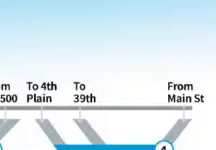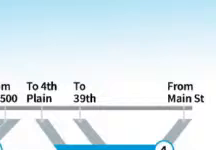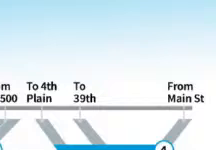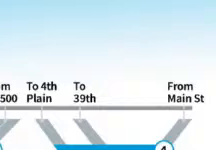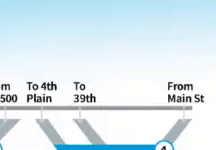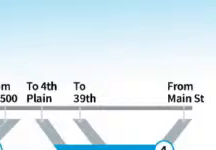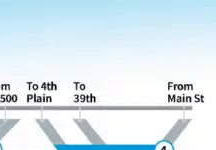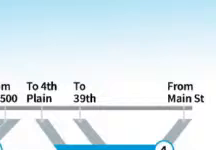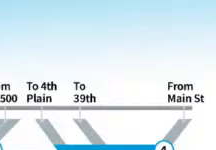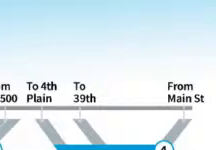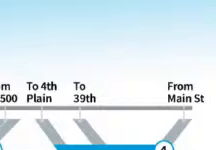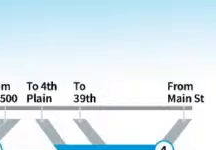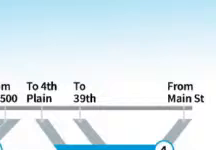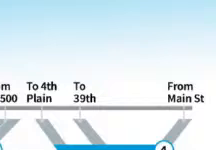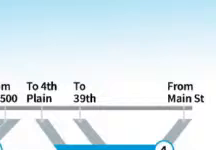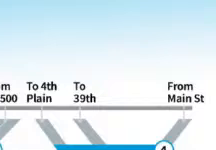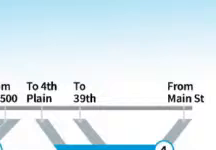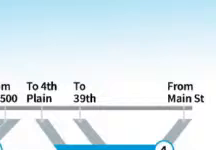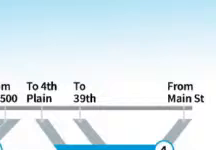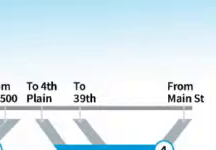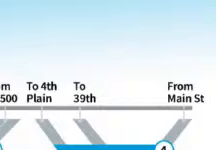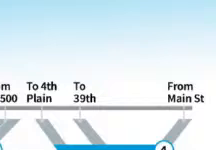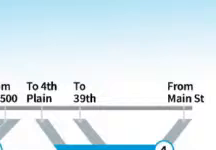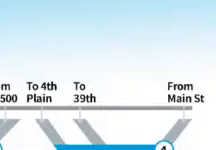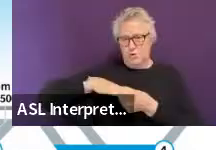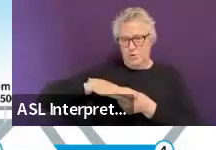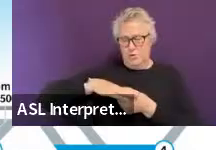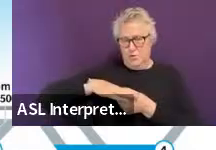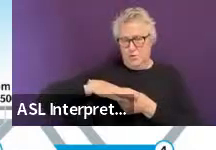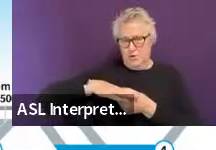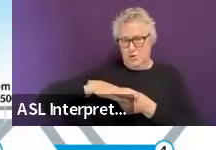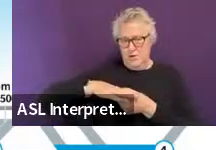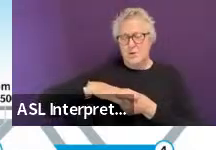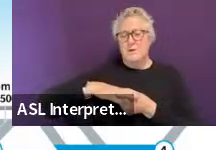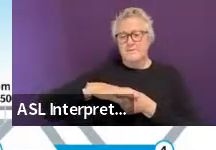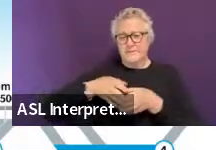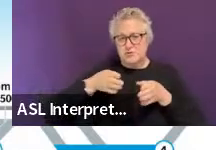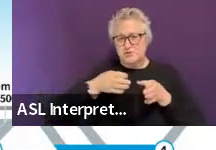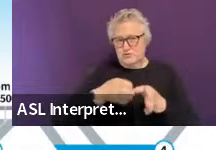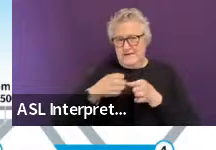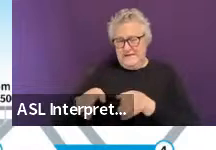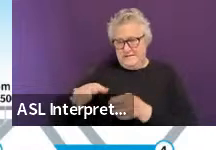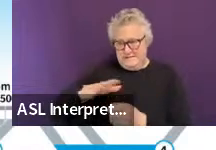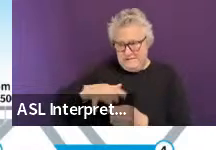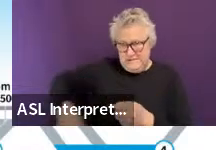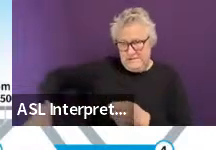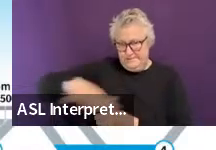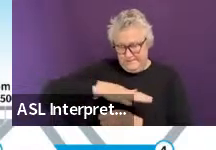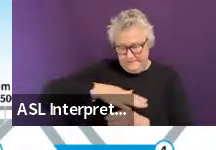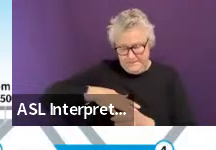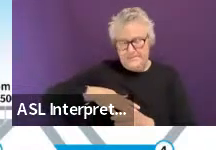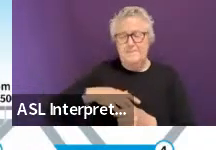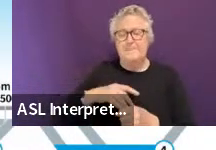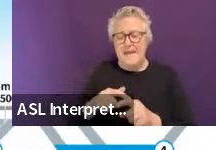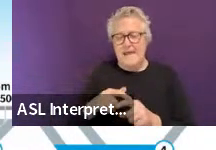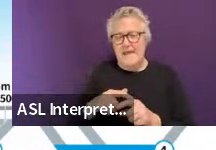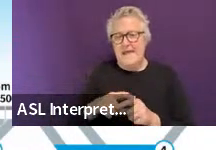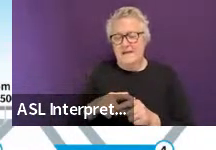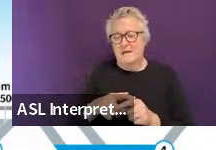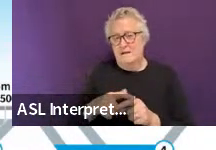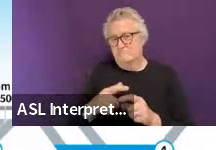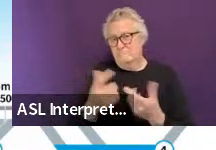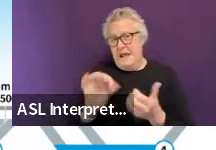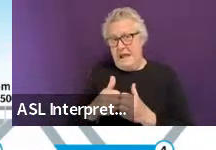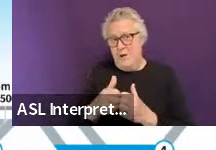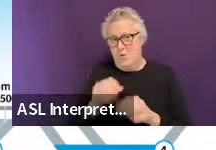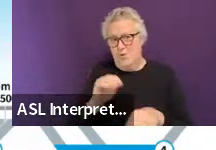that is a good point. I did want to point out, so these kind of are just showing the freeway main lines. There will be backups at the interchanges with these conditions,